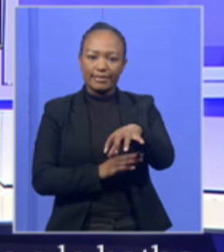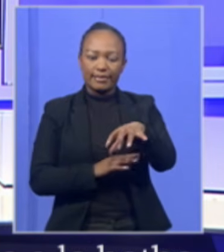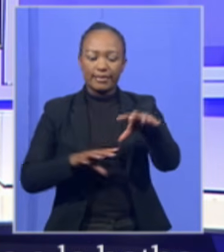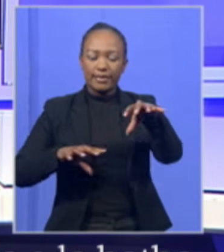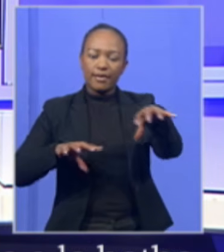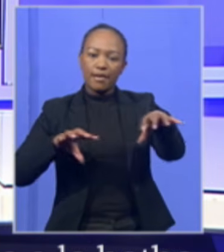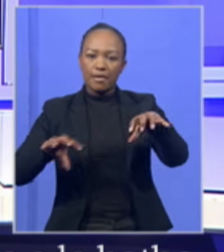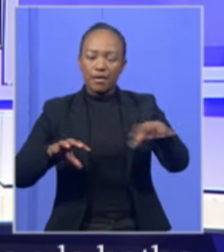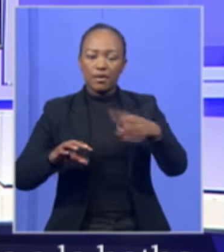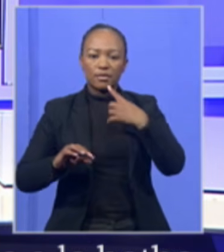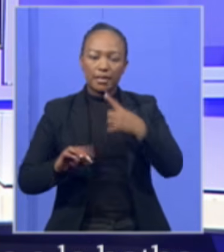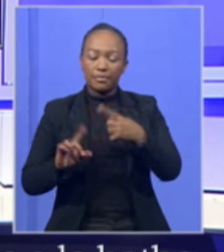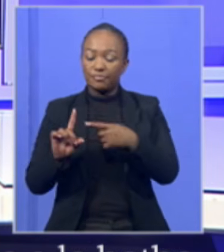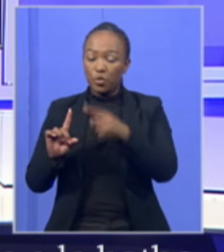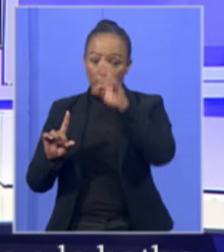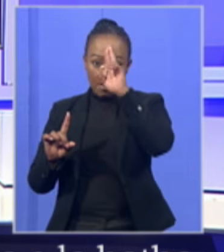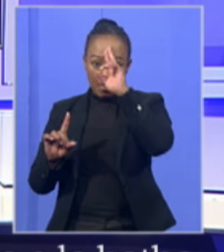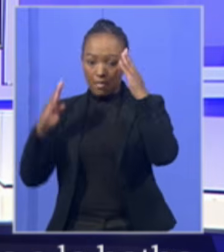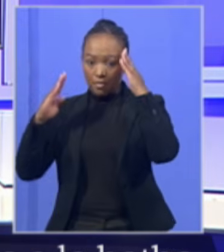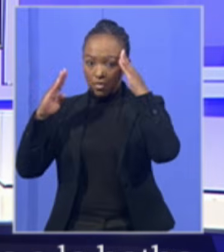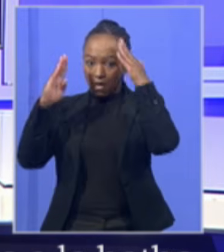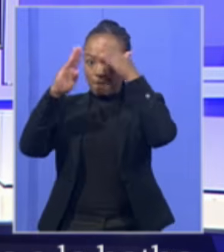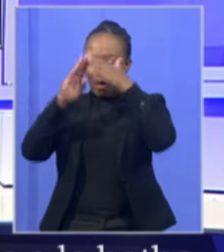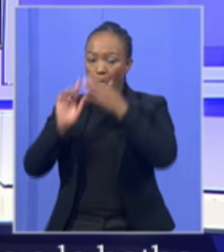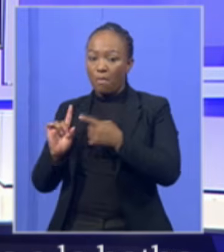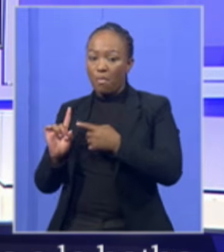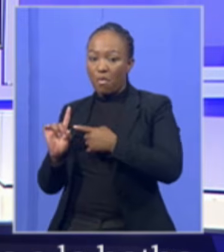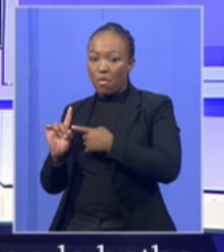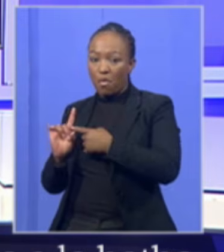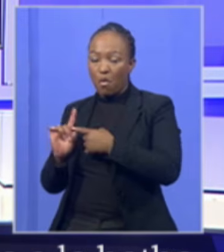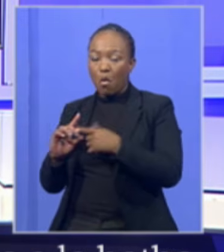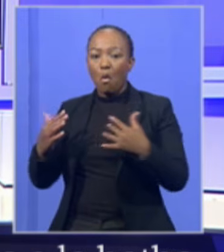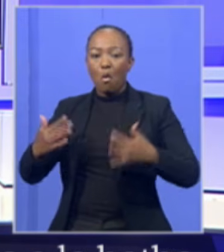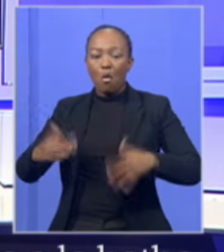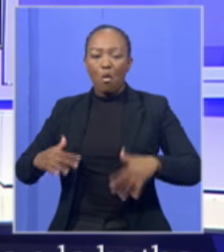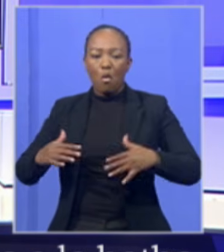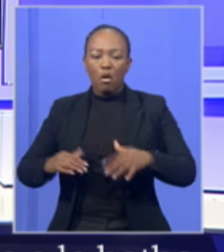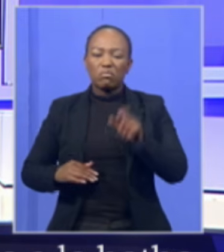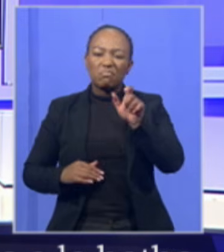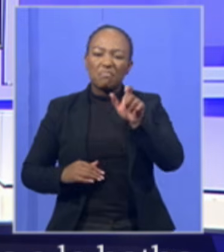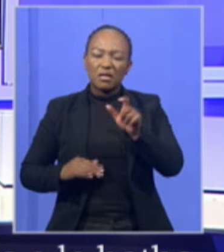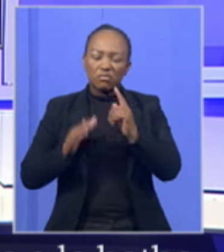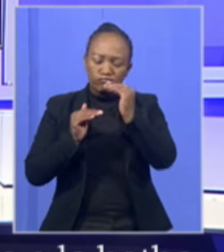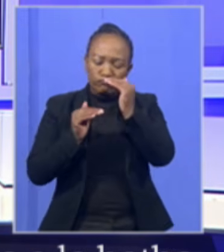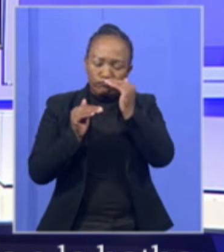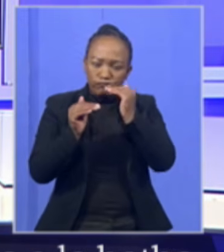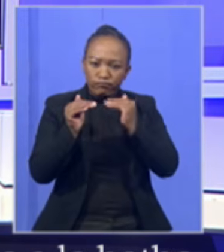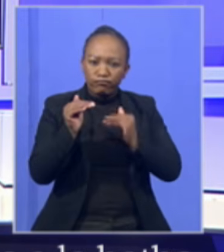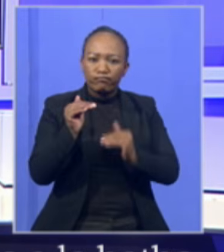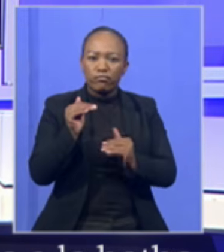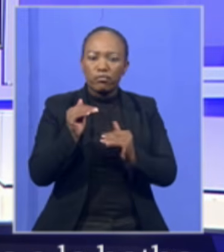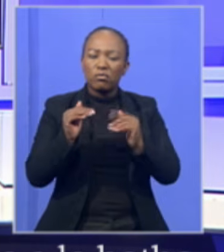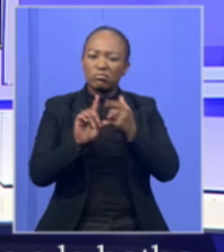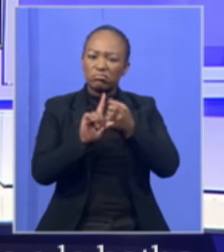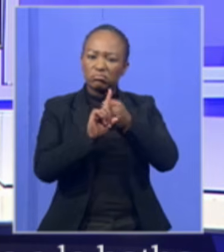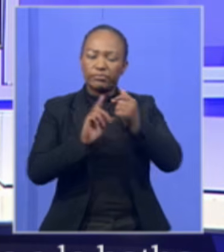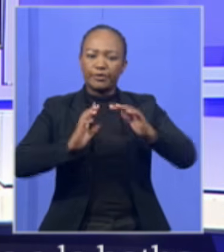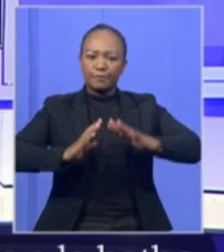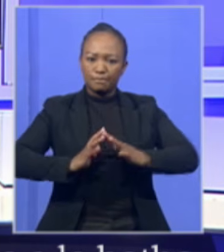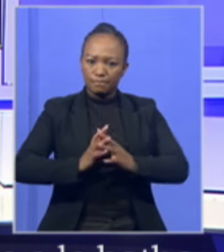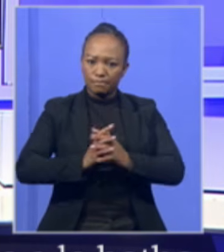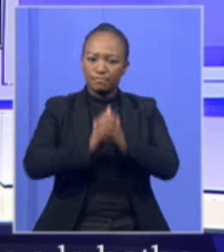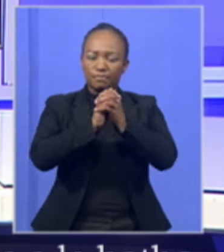Francis ka botho jo a neng a na le jona le go kgaratlhela kitlano. Kereke eno ke nngwe ya di le dintsi tse di rulaganyang tirelo